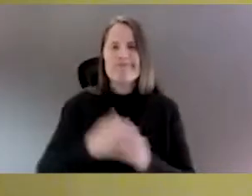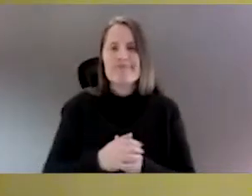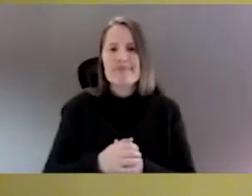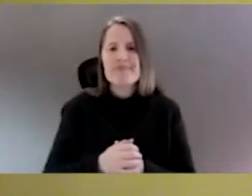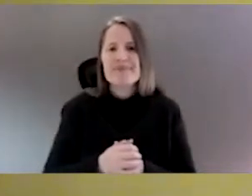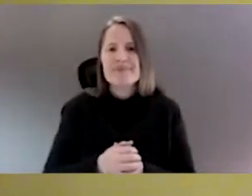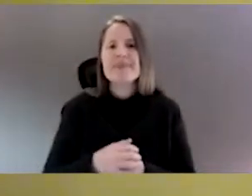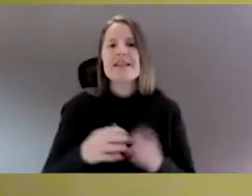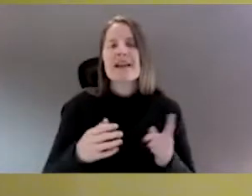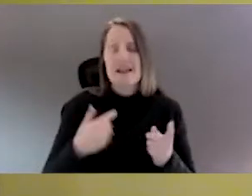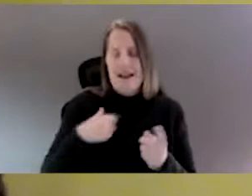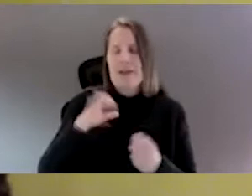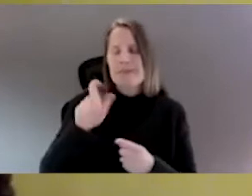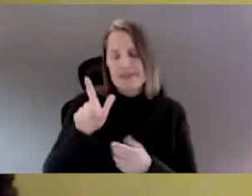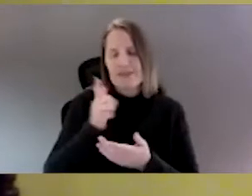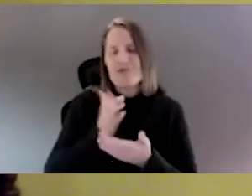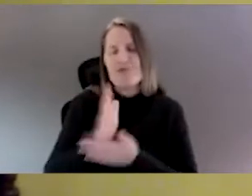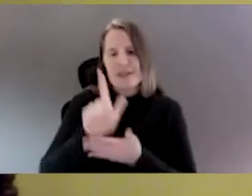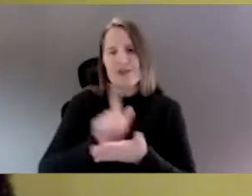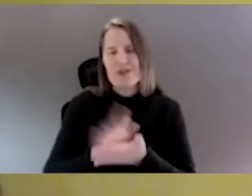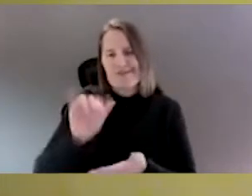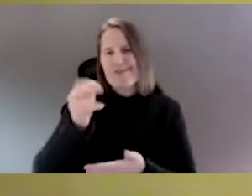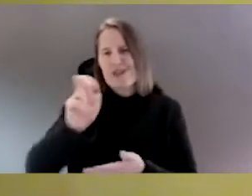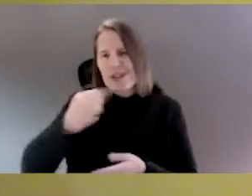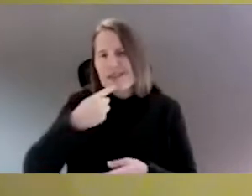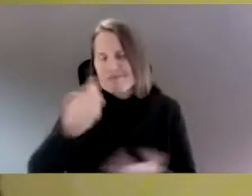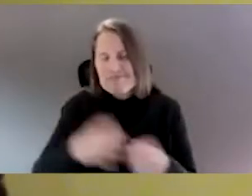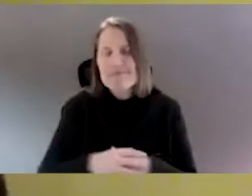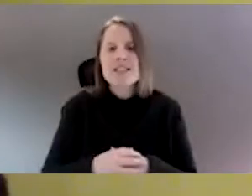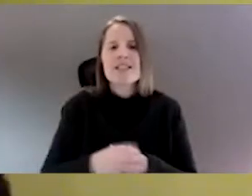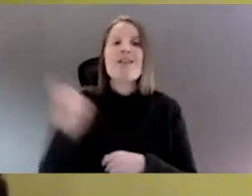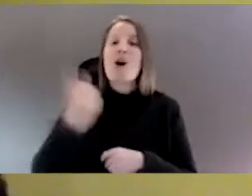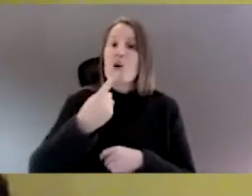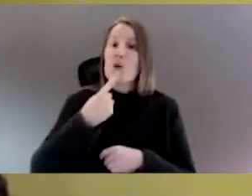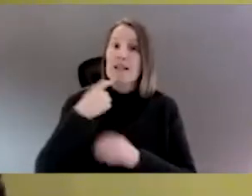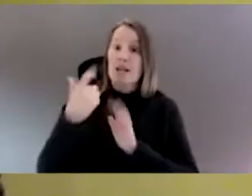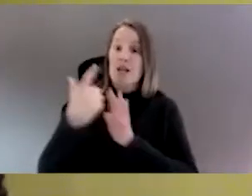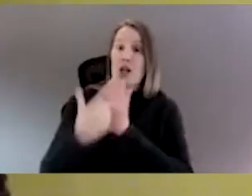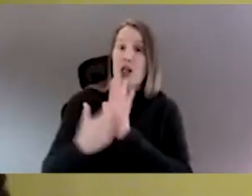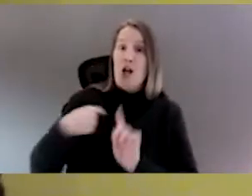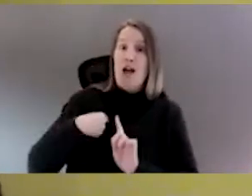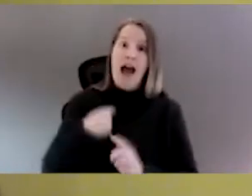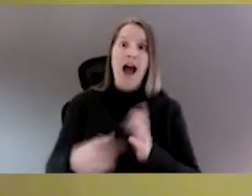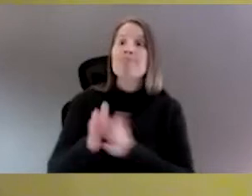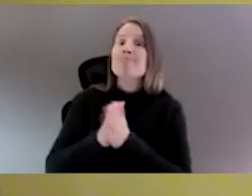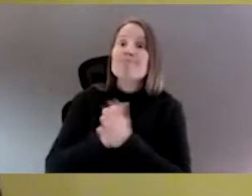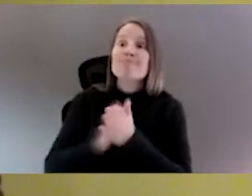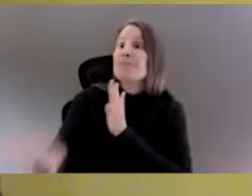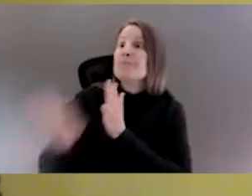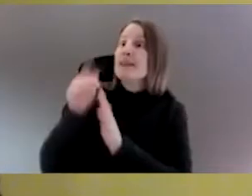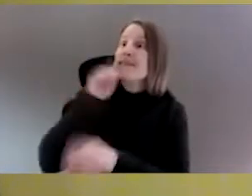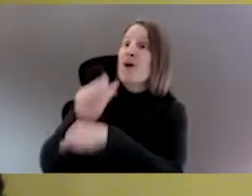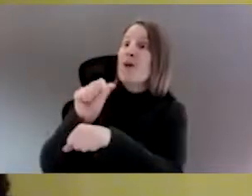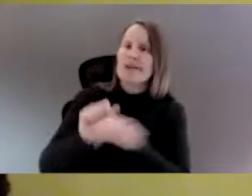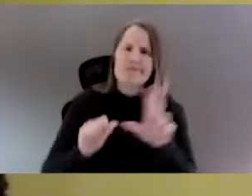rights attorney. I always say that the law for me wasn't a career choice. If I had my choice, I would